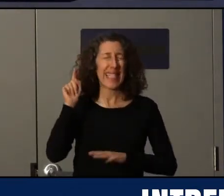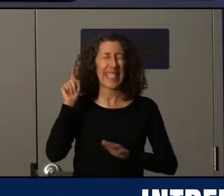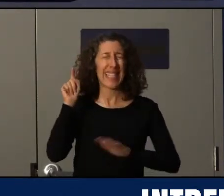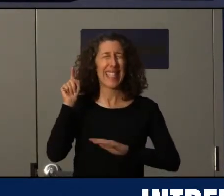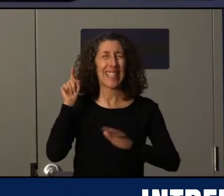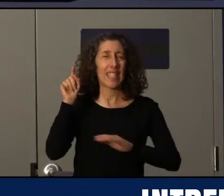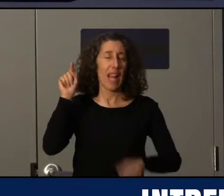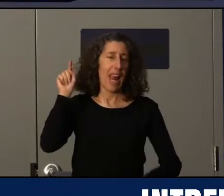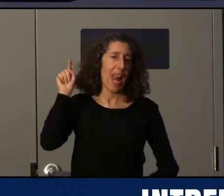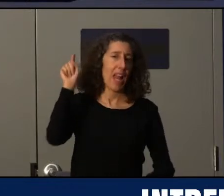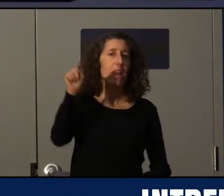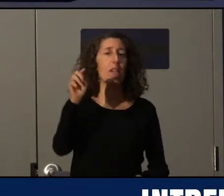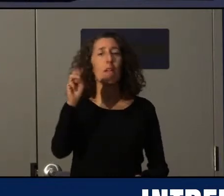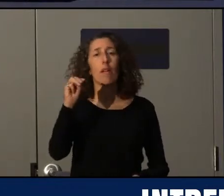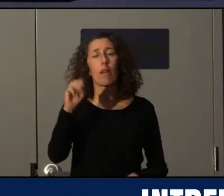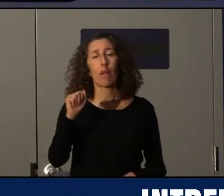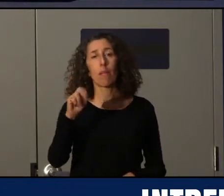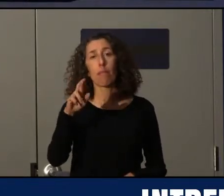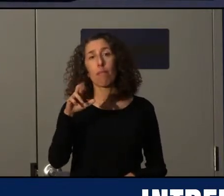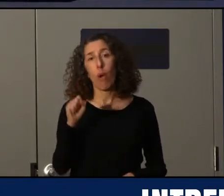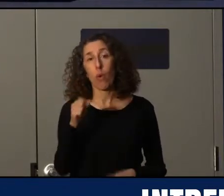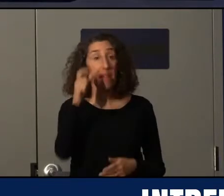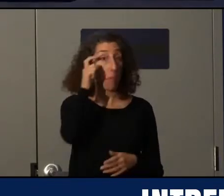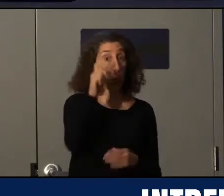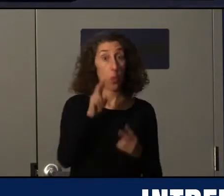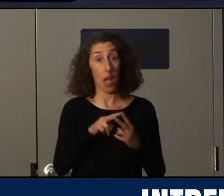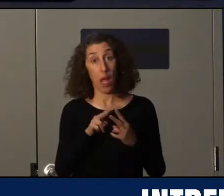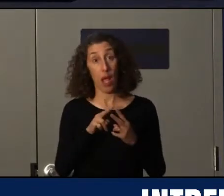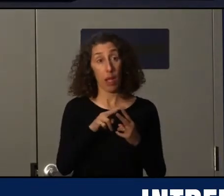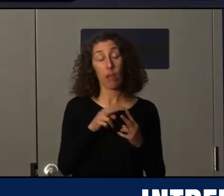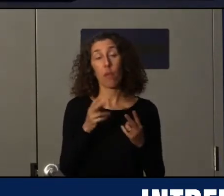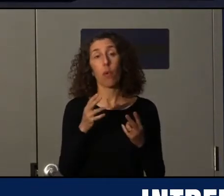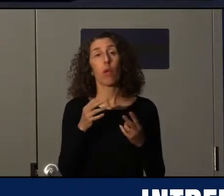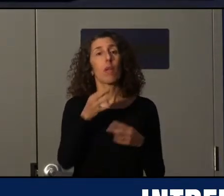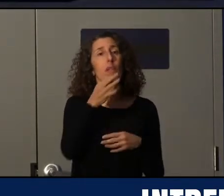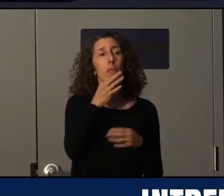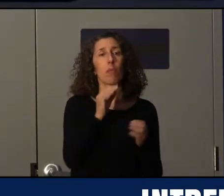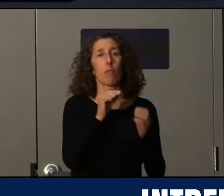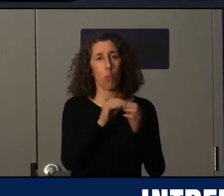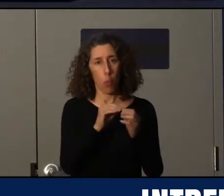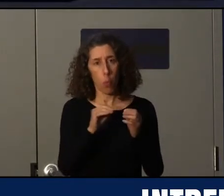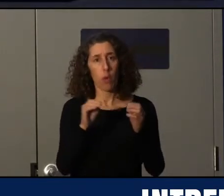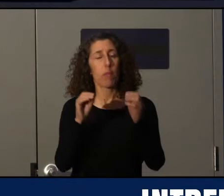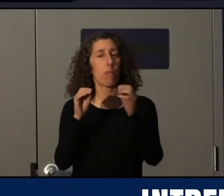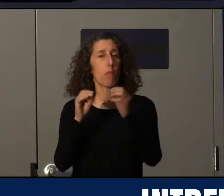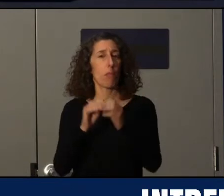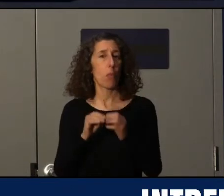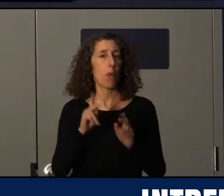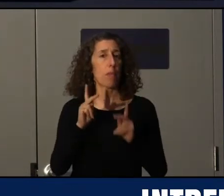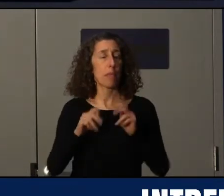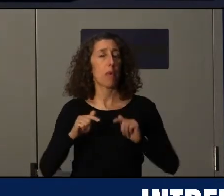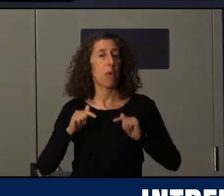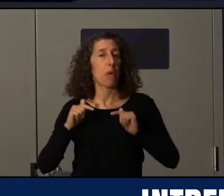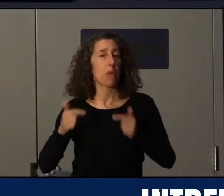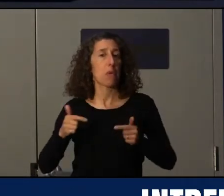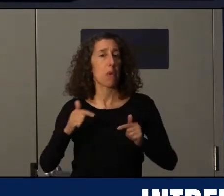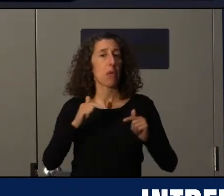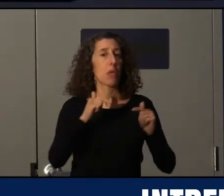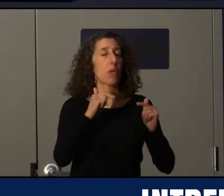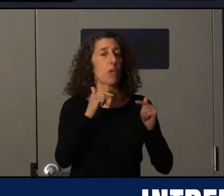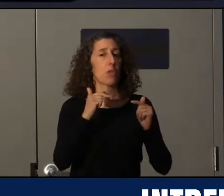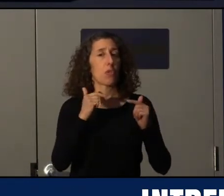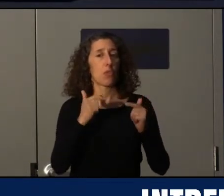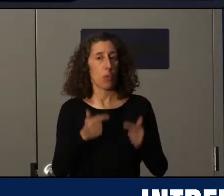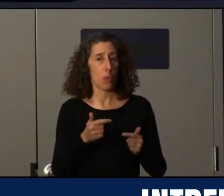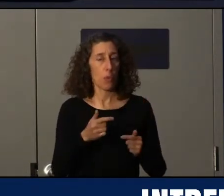to go with them. But, everywhere we've traveled in space so far, we've had this stunning view of our planet